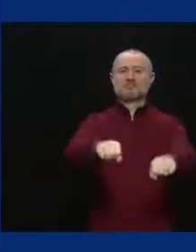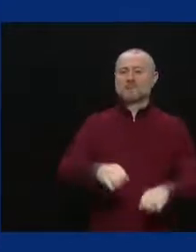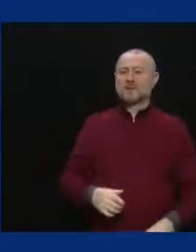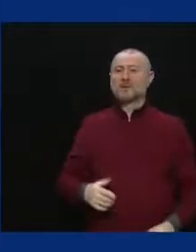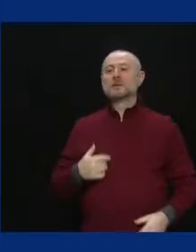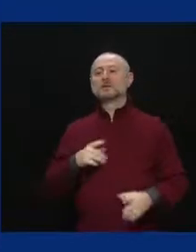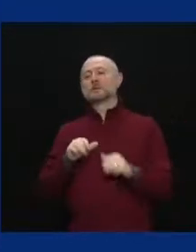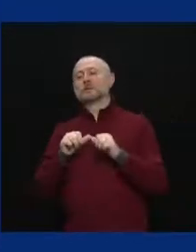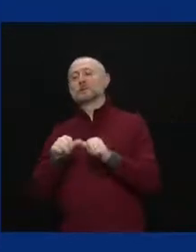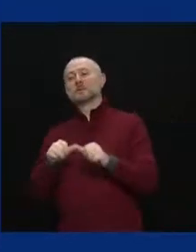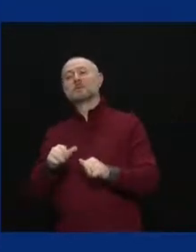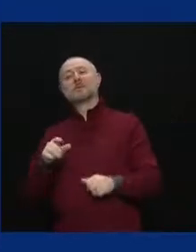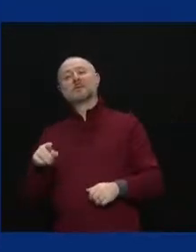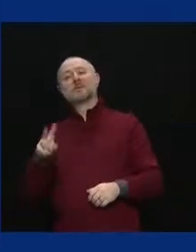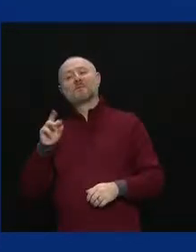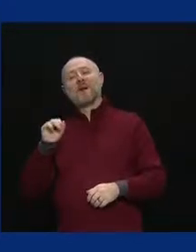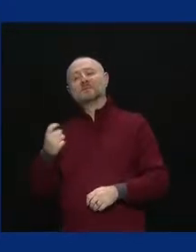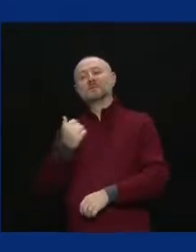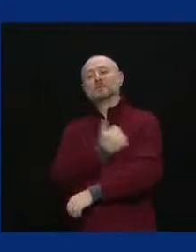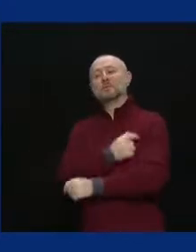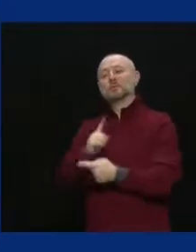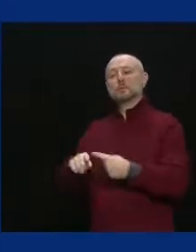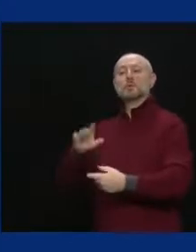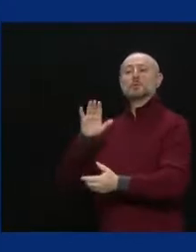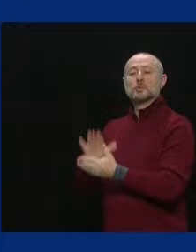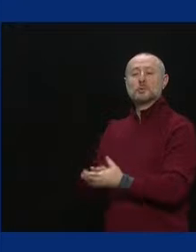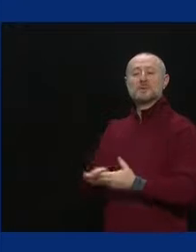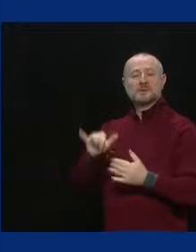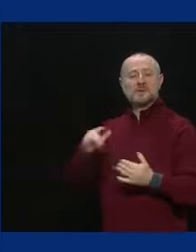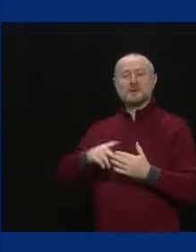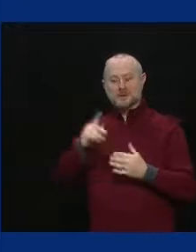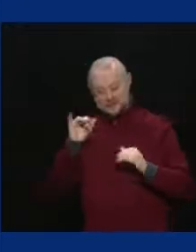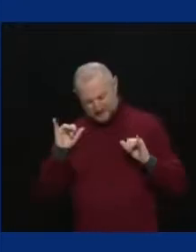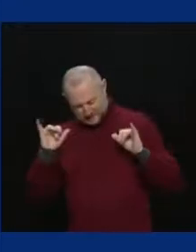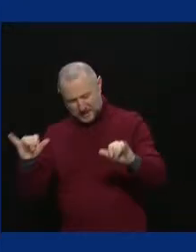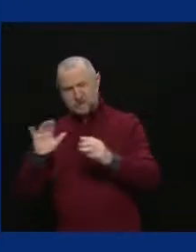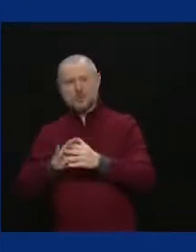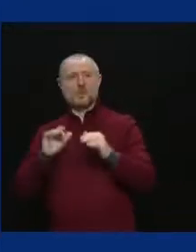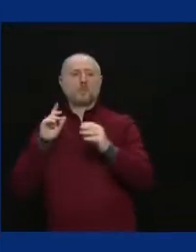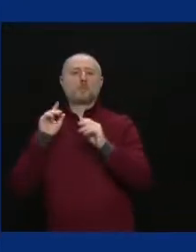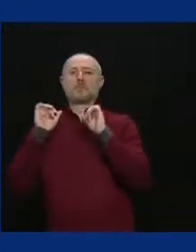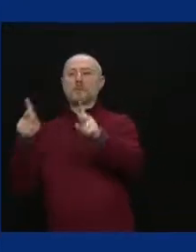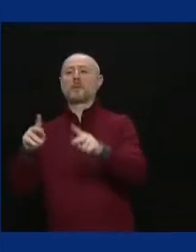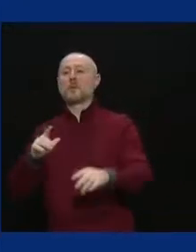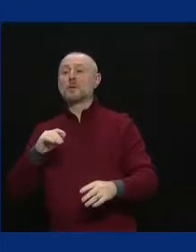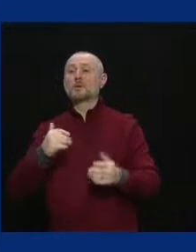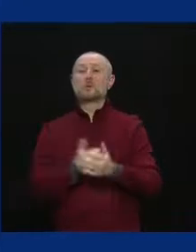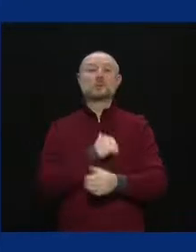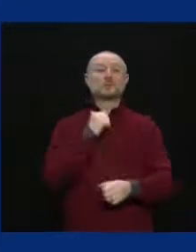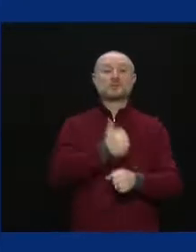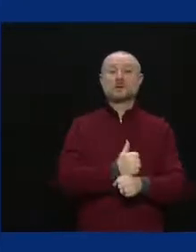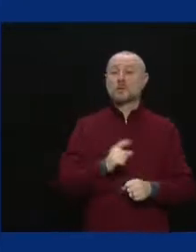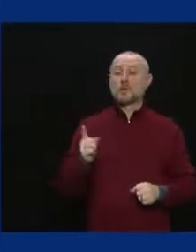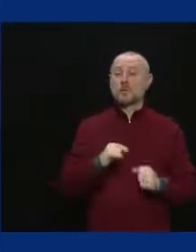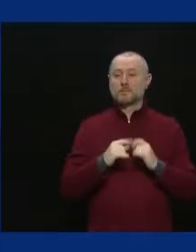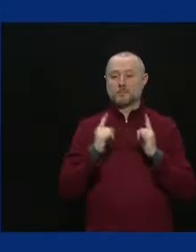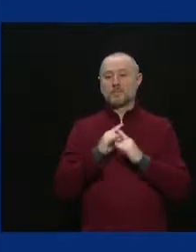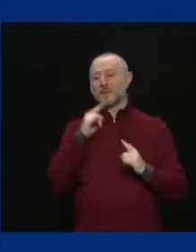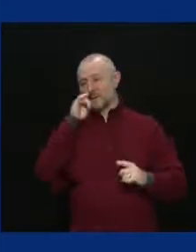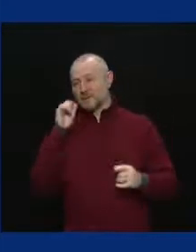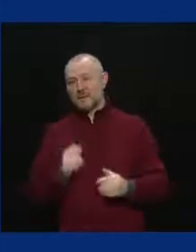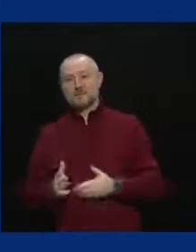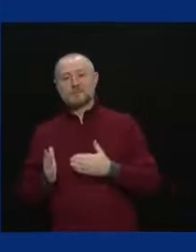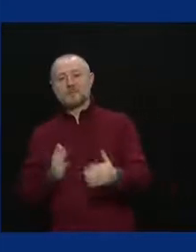to School efforts. Vax to School, let's keep the kids in school, and so now we're announcing new pop-ups, places where parents, yes, take your kids, anybody